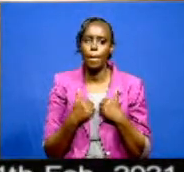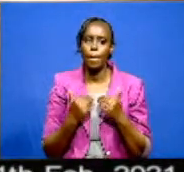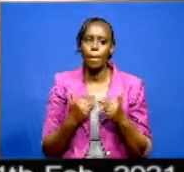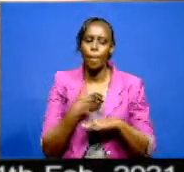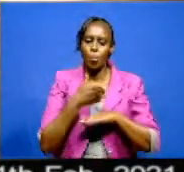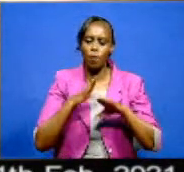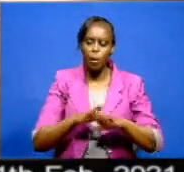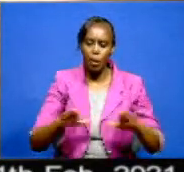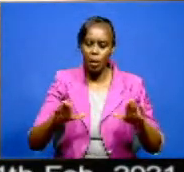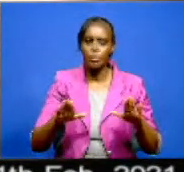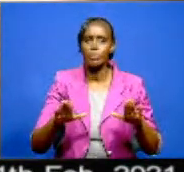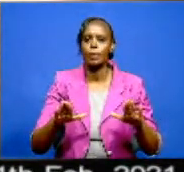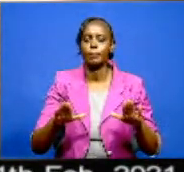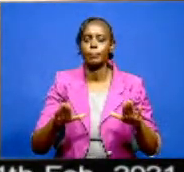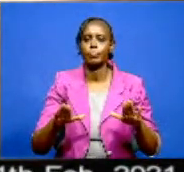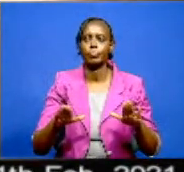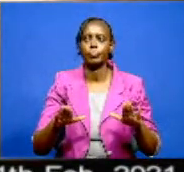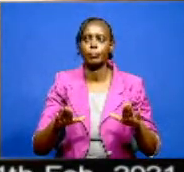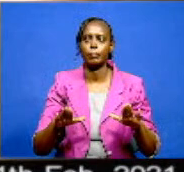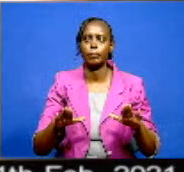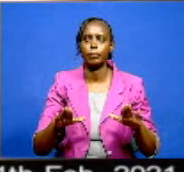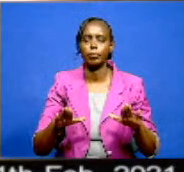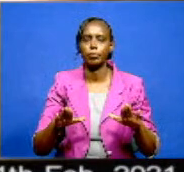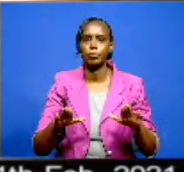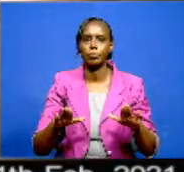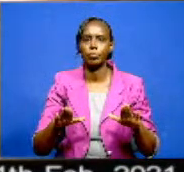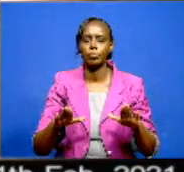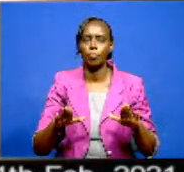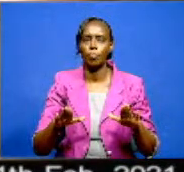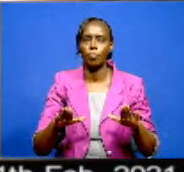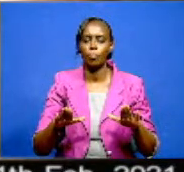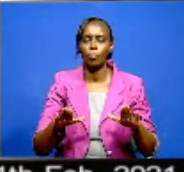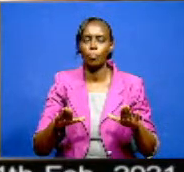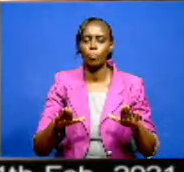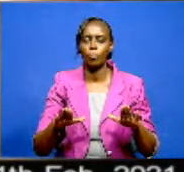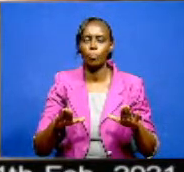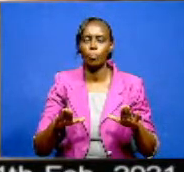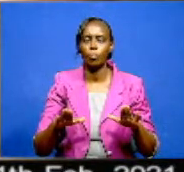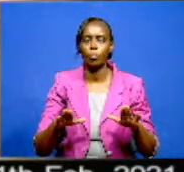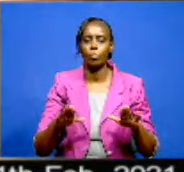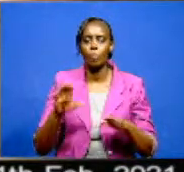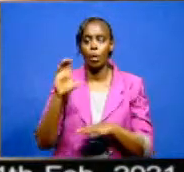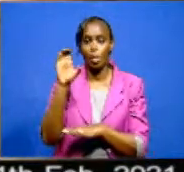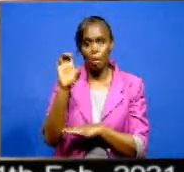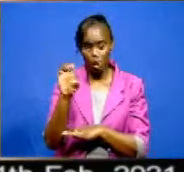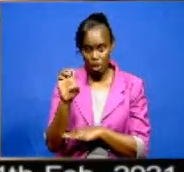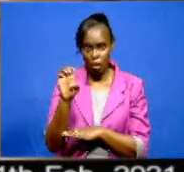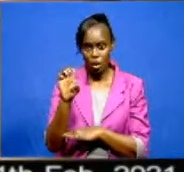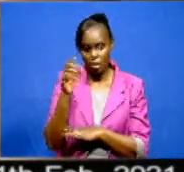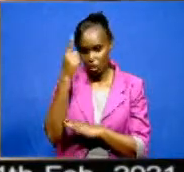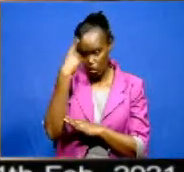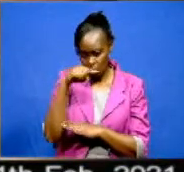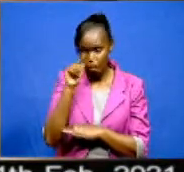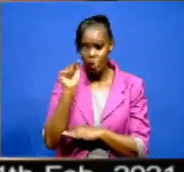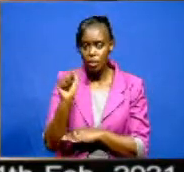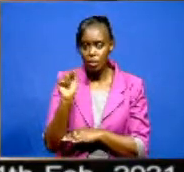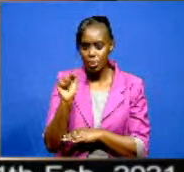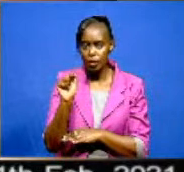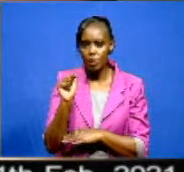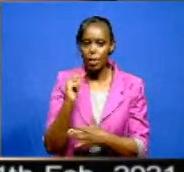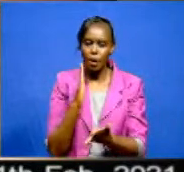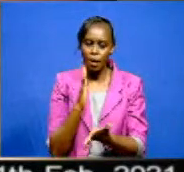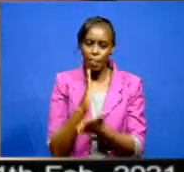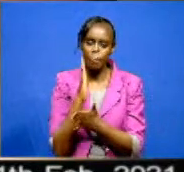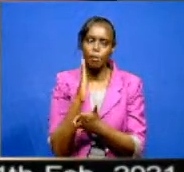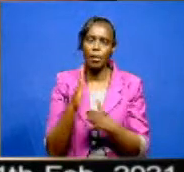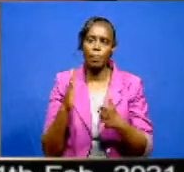holding significant population of wildlife. Madam Speaker, the policy reaffirms the right